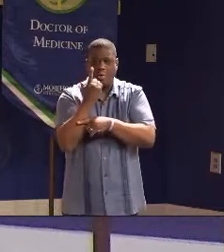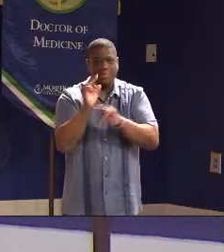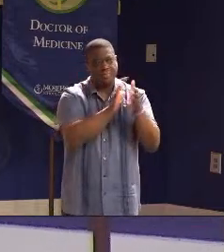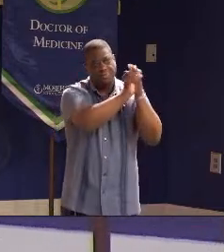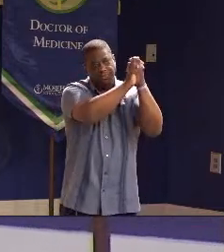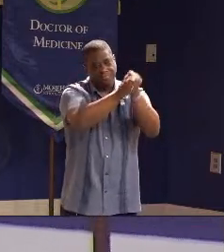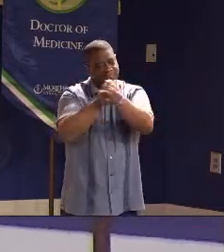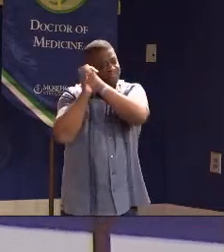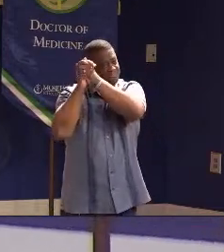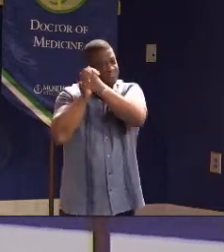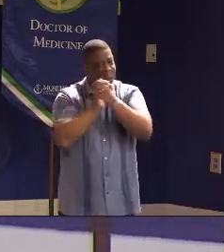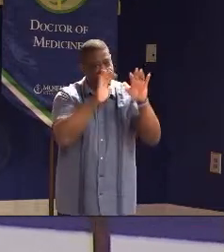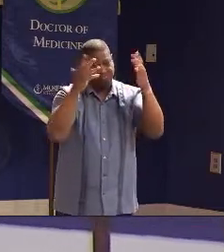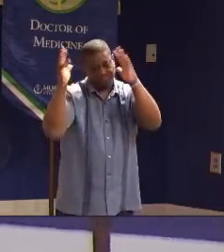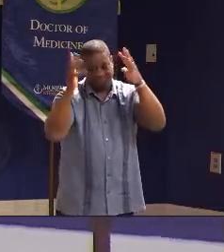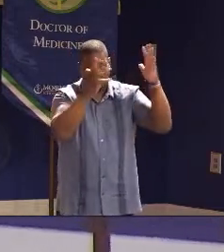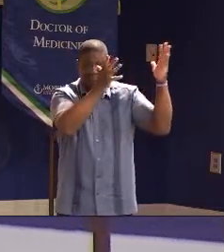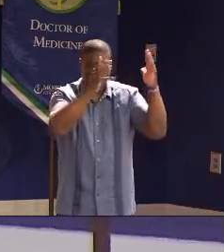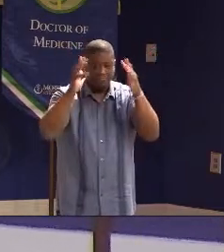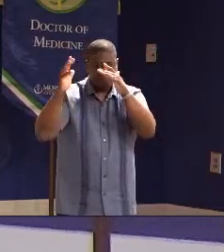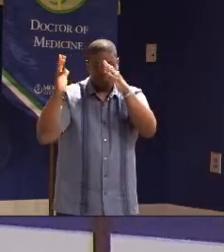please.